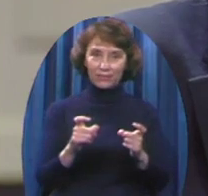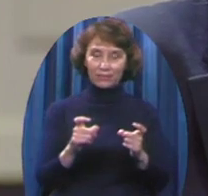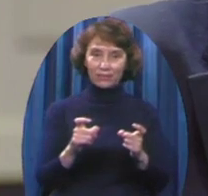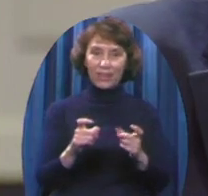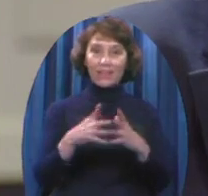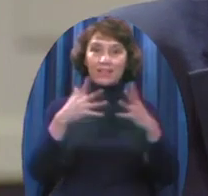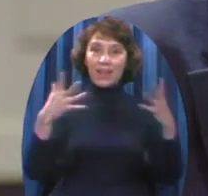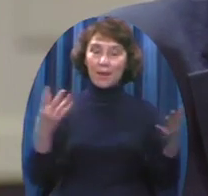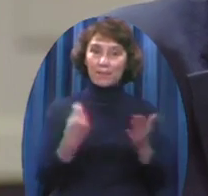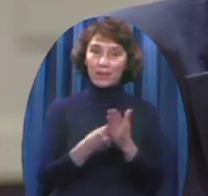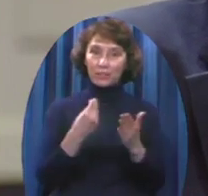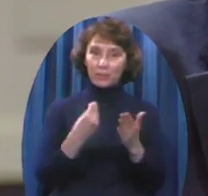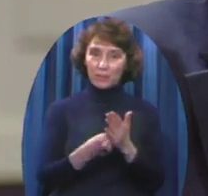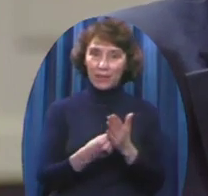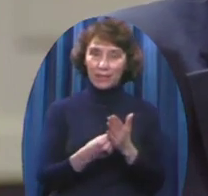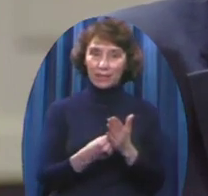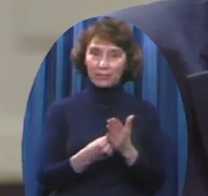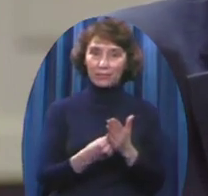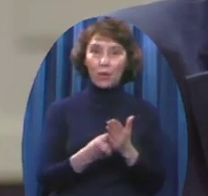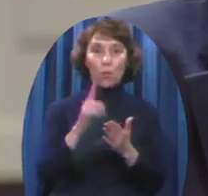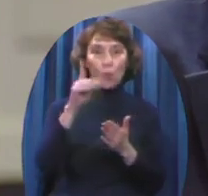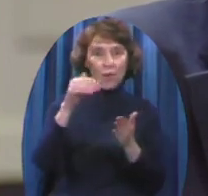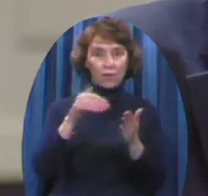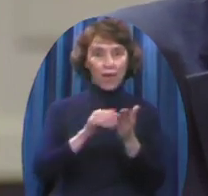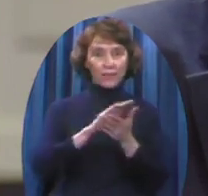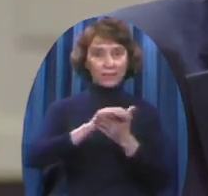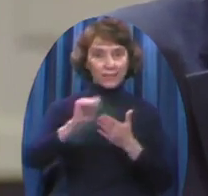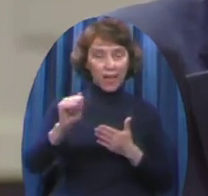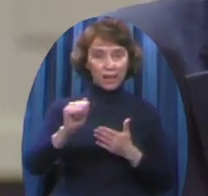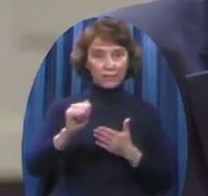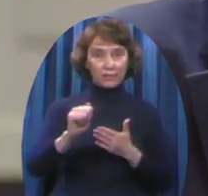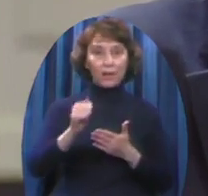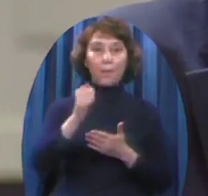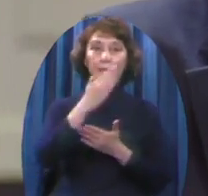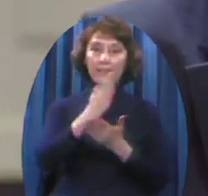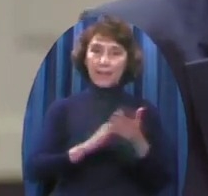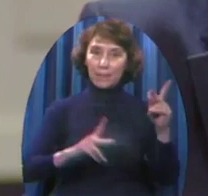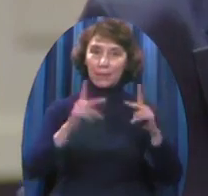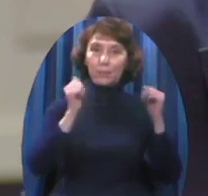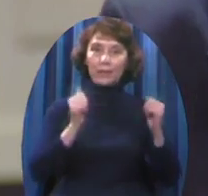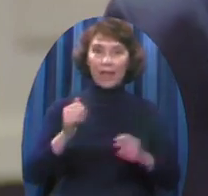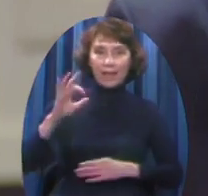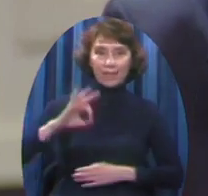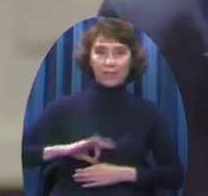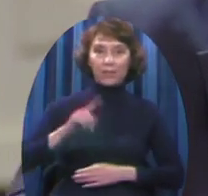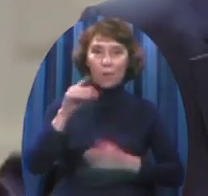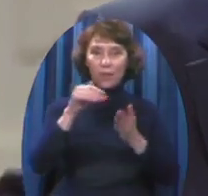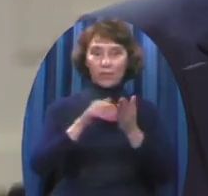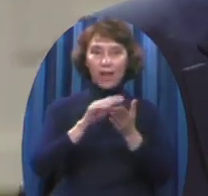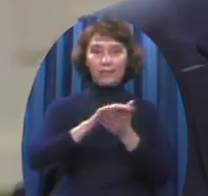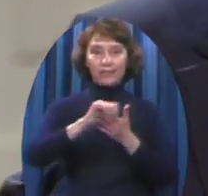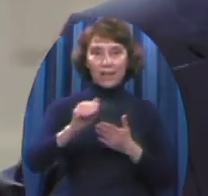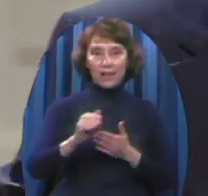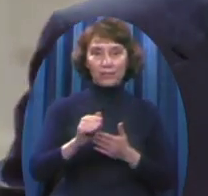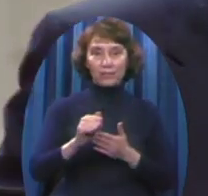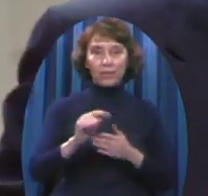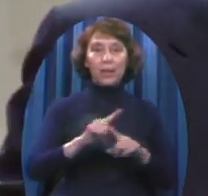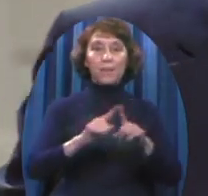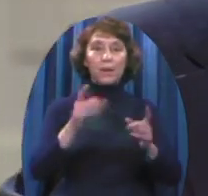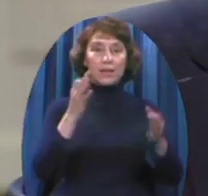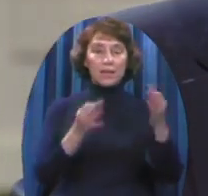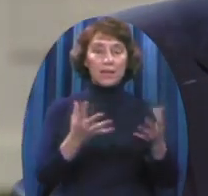could sacrificially invest $1,000 in the Old Time Gospel Hour. And if you wish, you may make a pledge and